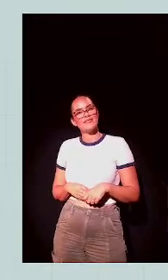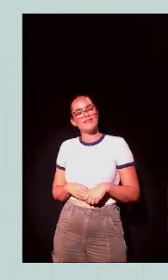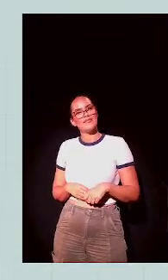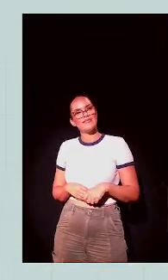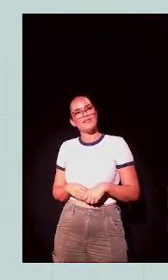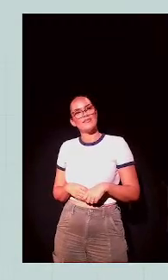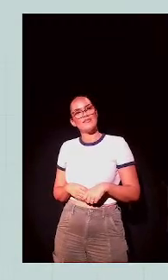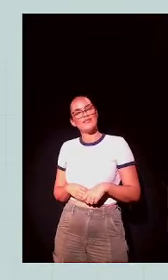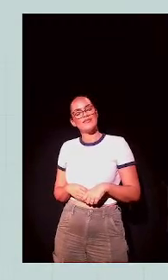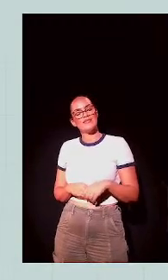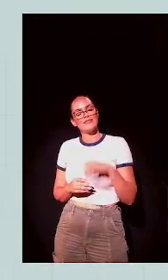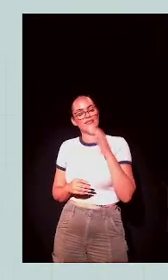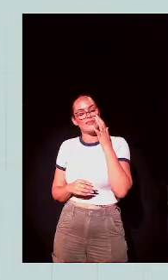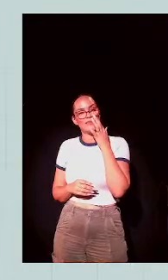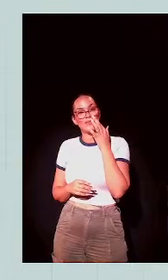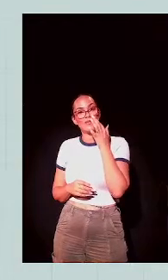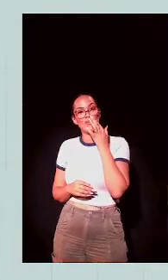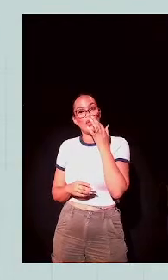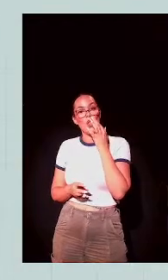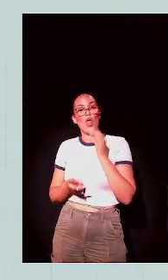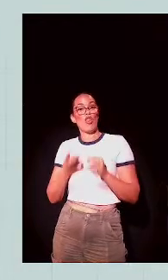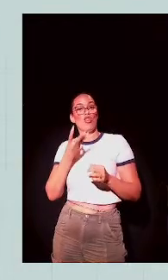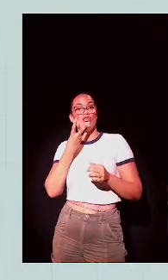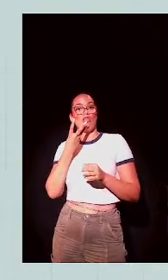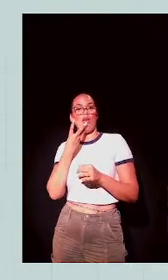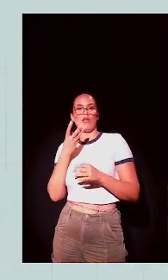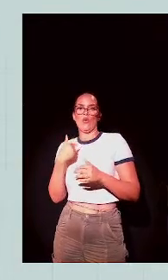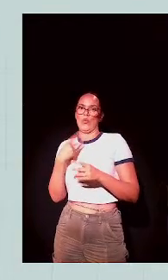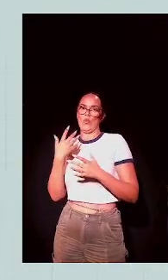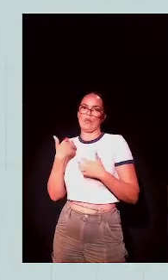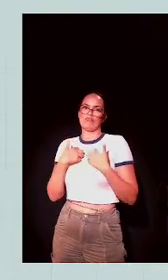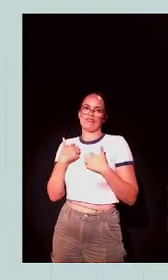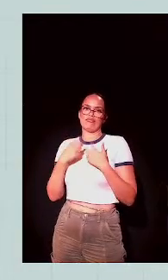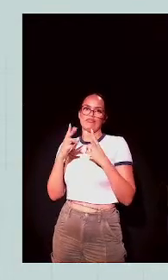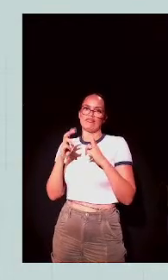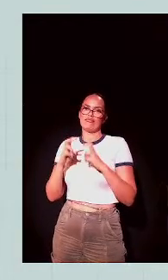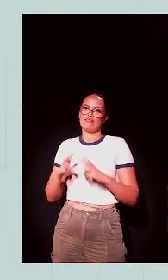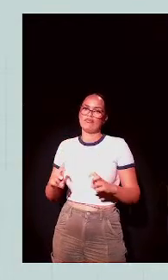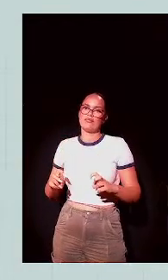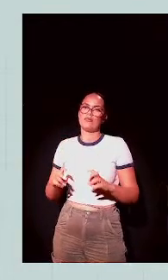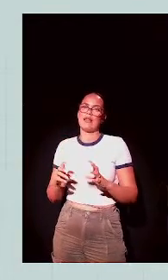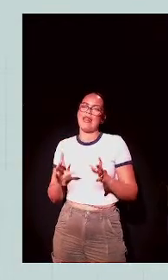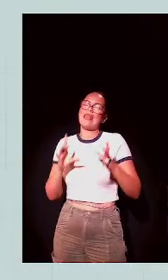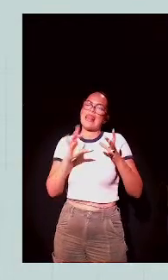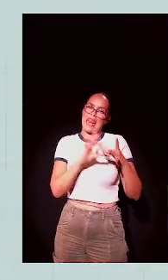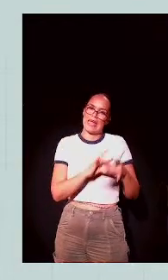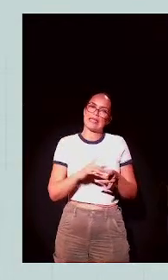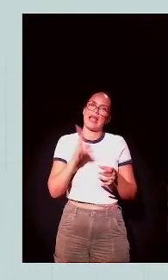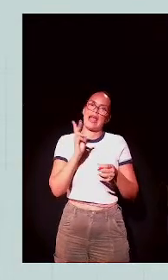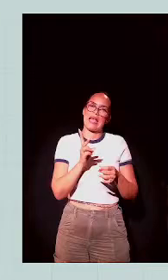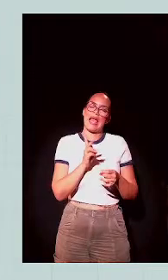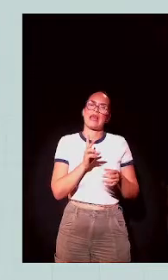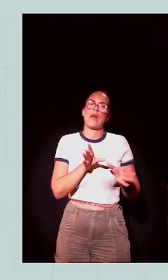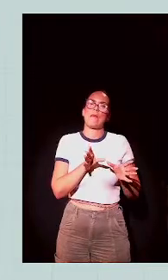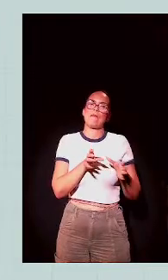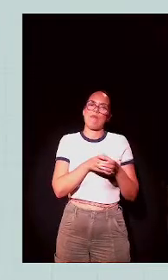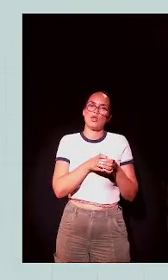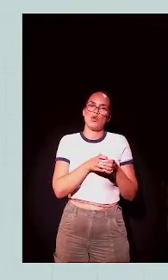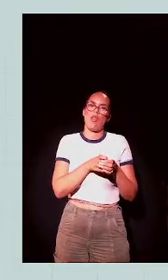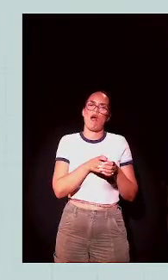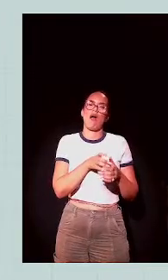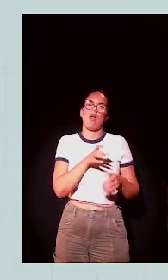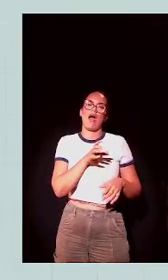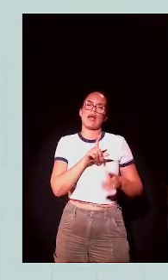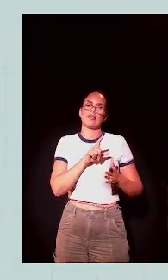that's particularly useful to explore in terms of the modular and disabled time are the ways